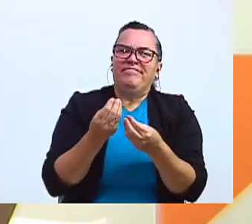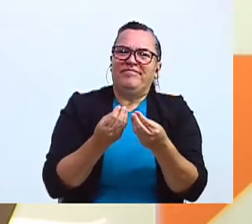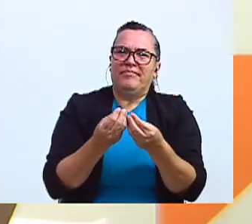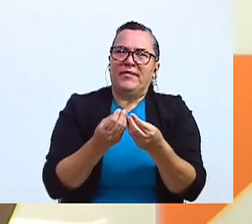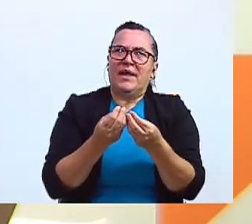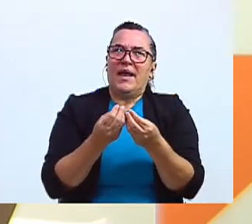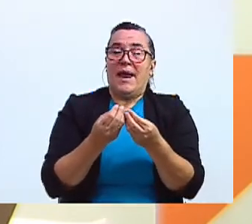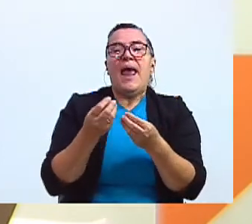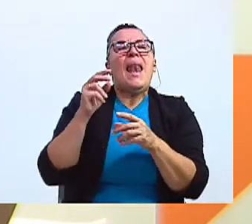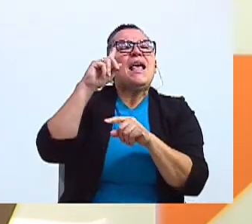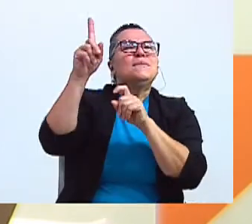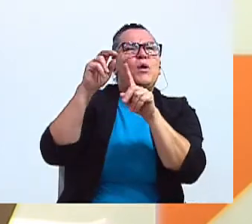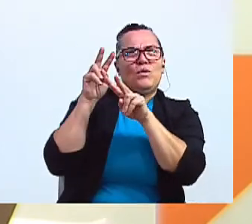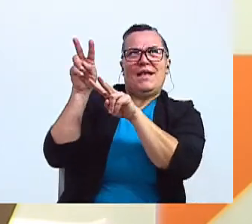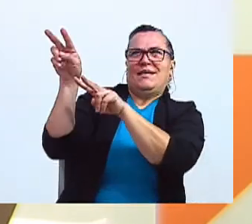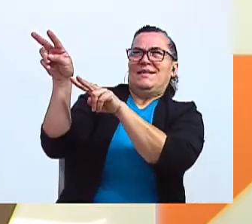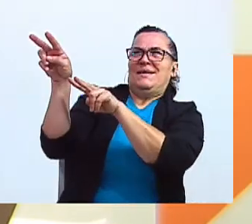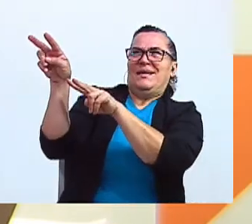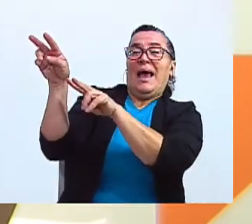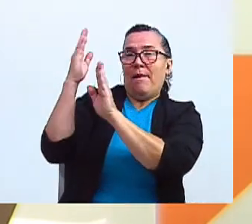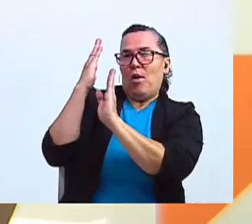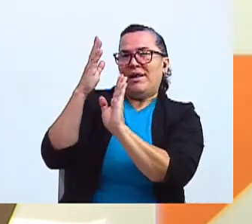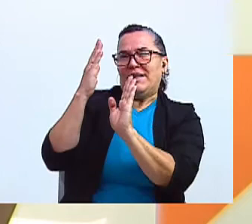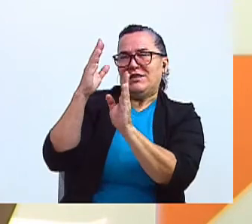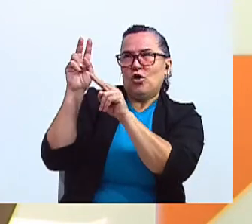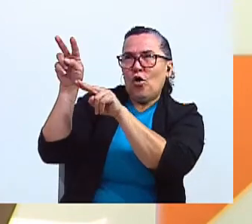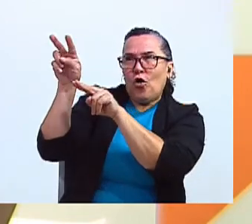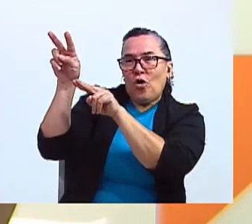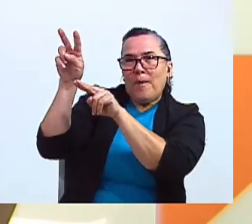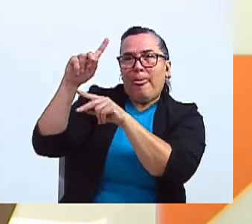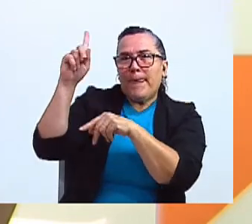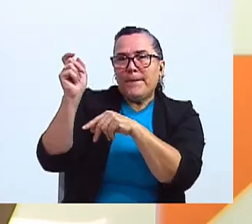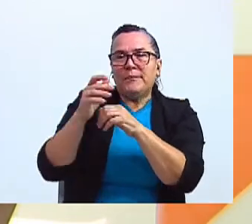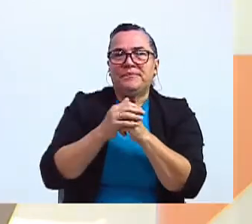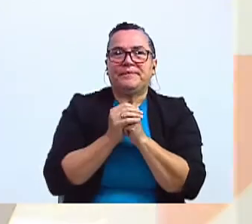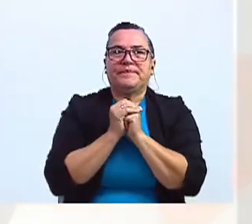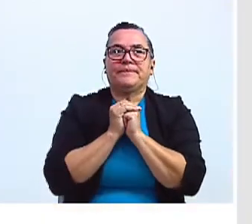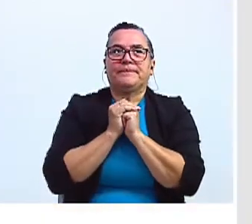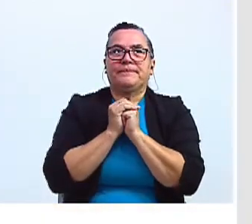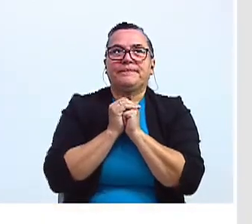at these questions. Okay, pay attention with these questions.